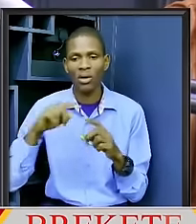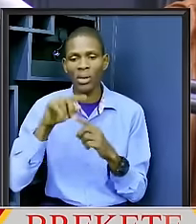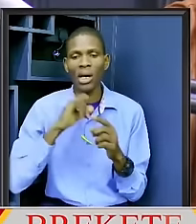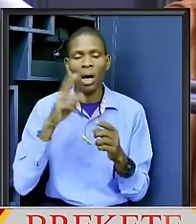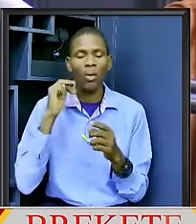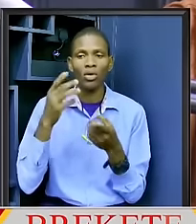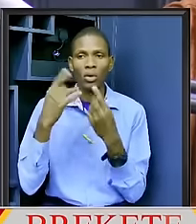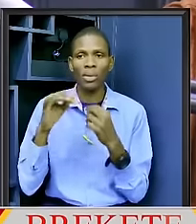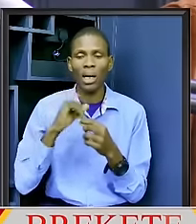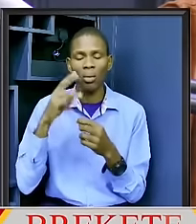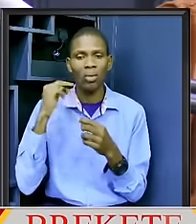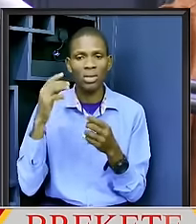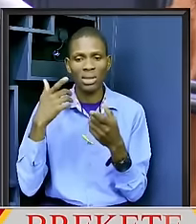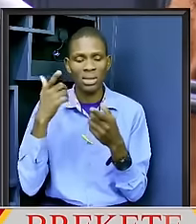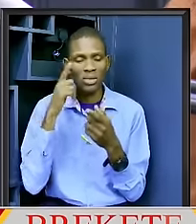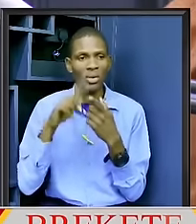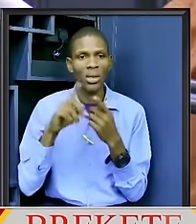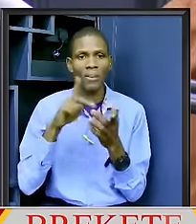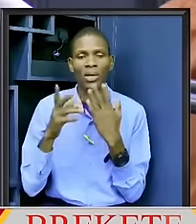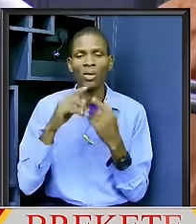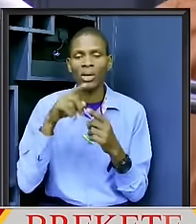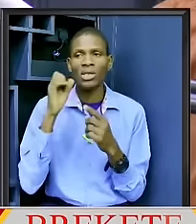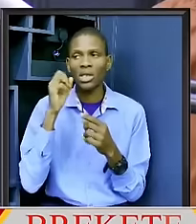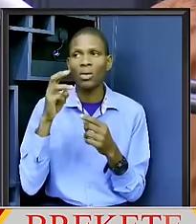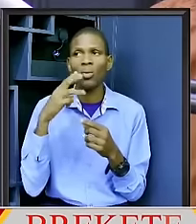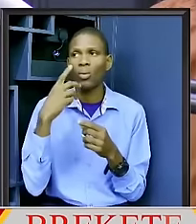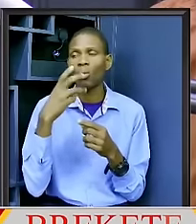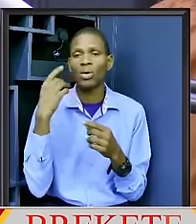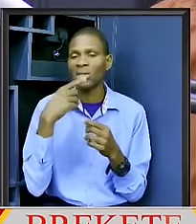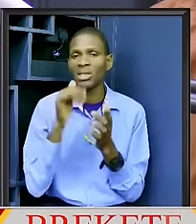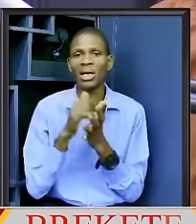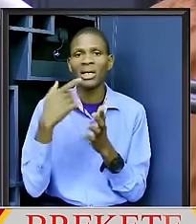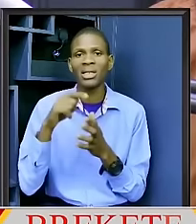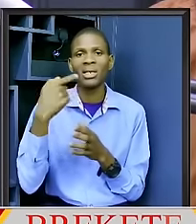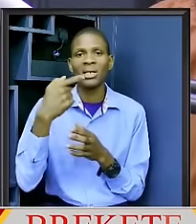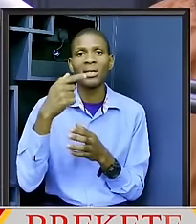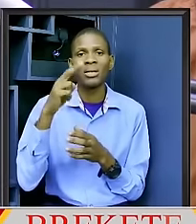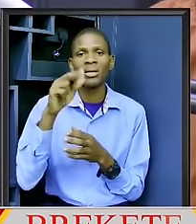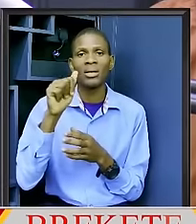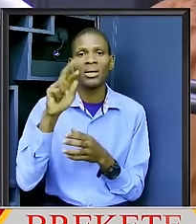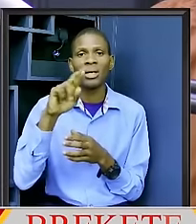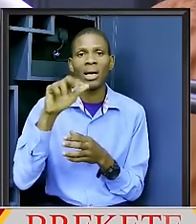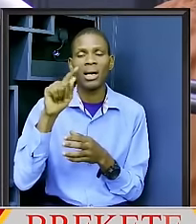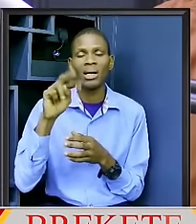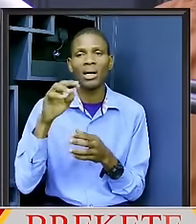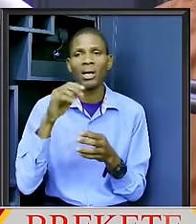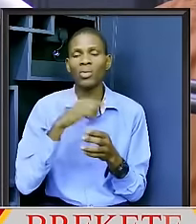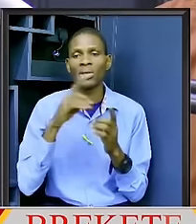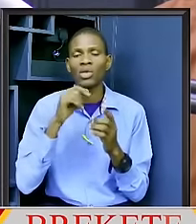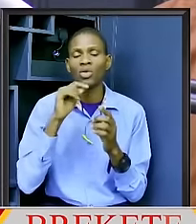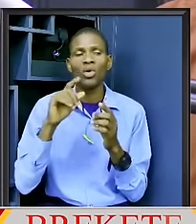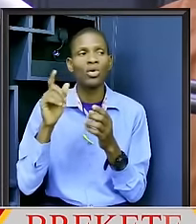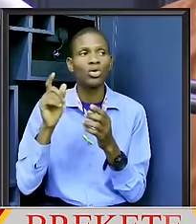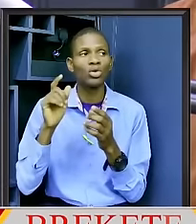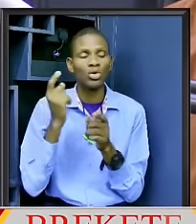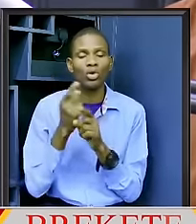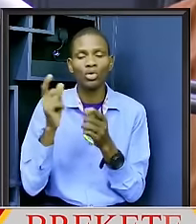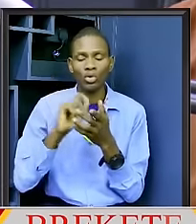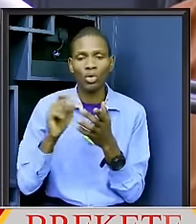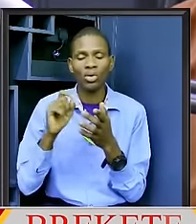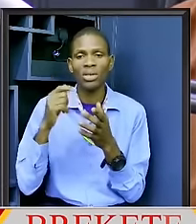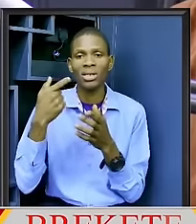When I was coming, I was listening to the program too, when she was saying the guarantor, we didn't just wrote petition against the guarantor.